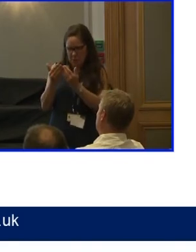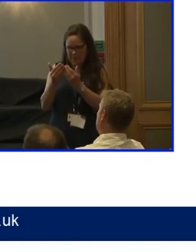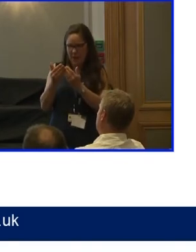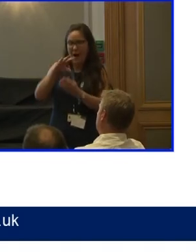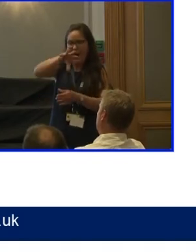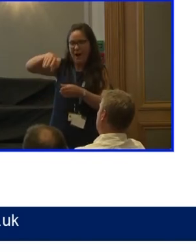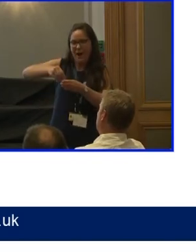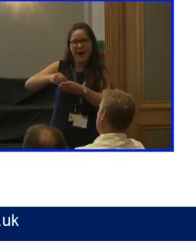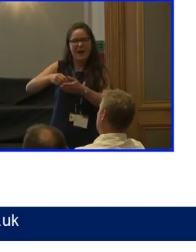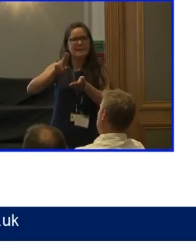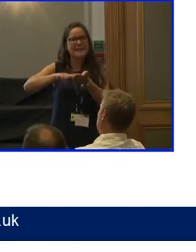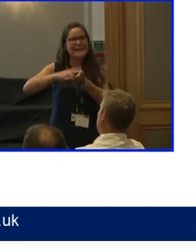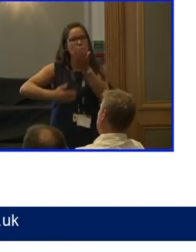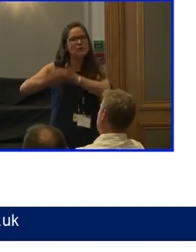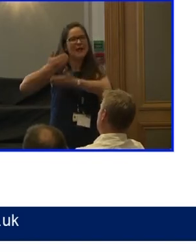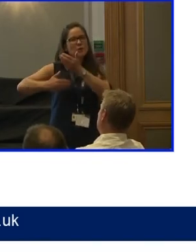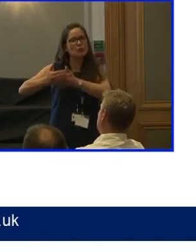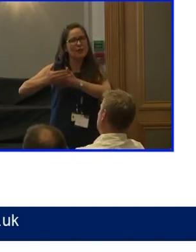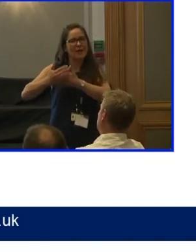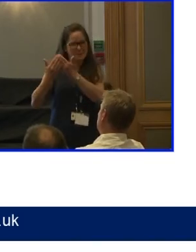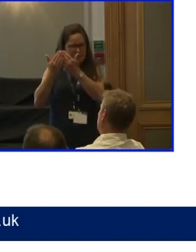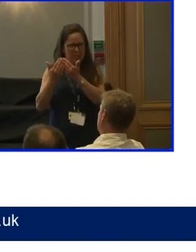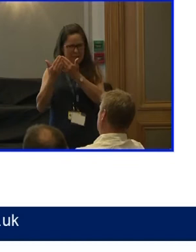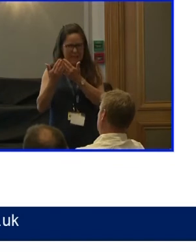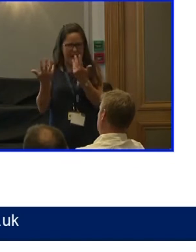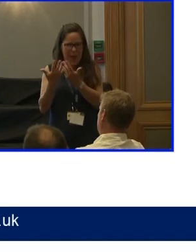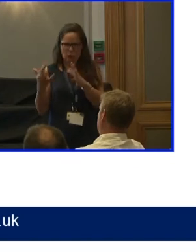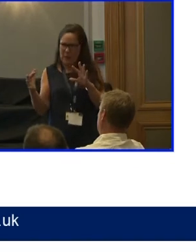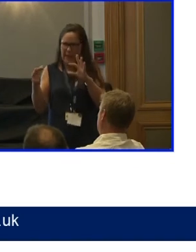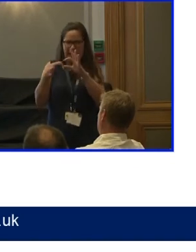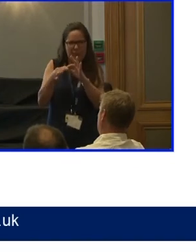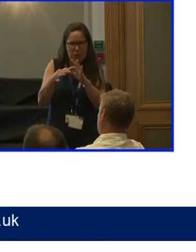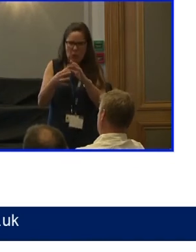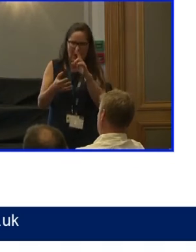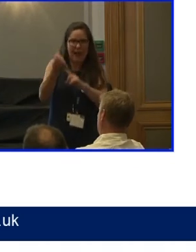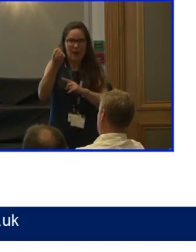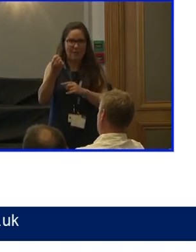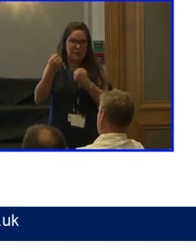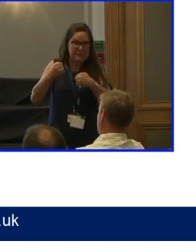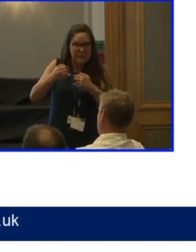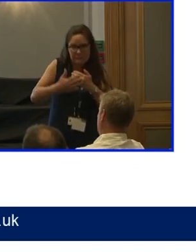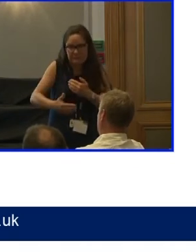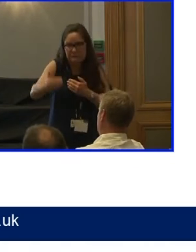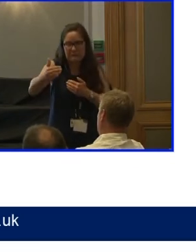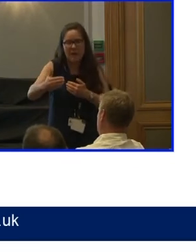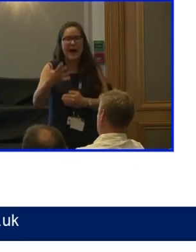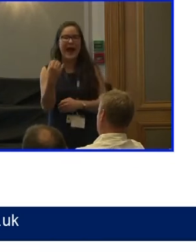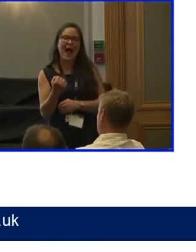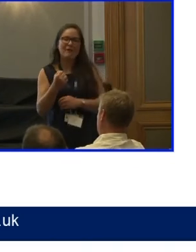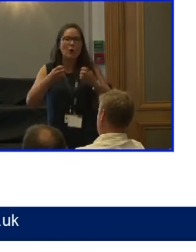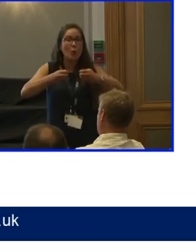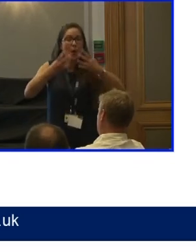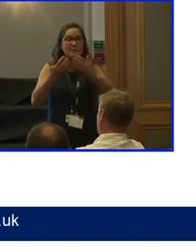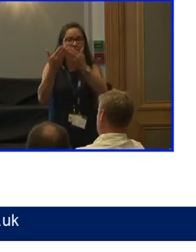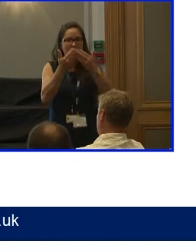to help understand how diseases may progress over time. And finally, there's also qualitative studies, and these studies use interviews and